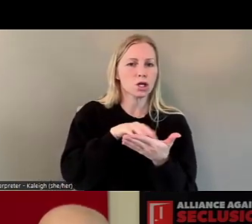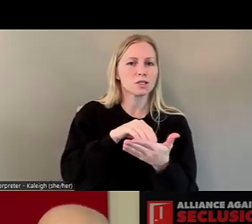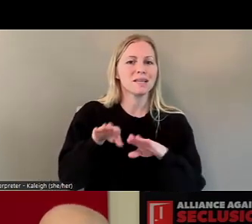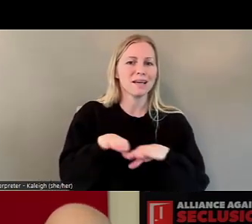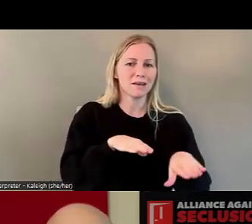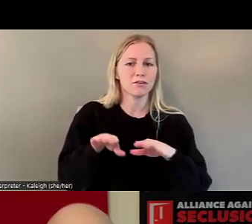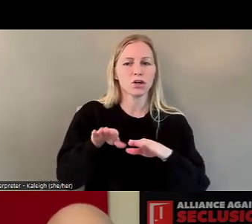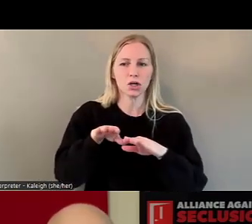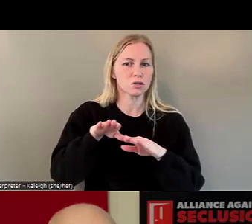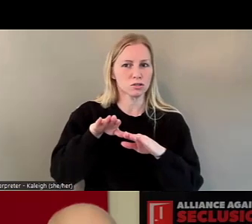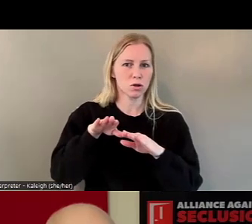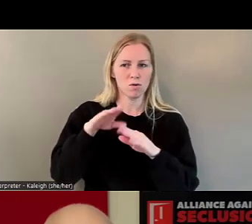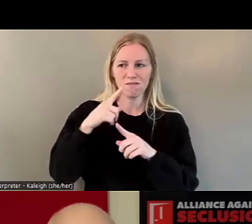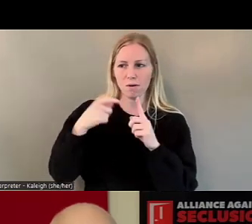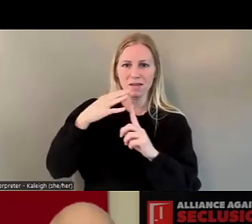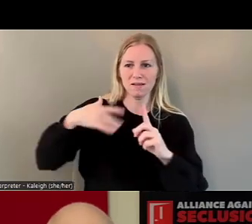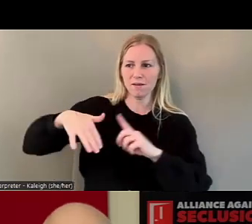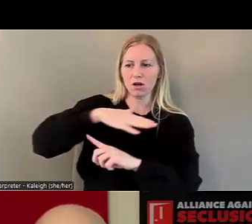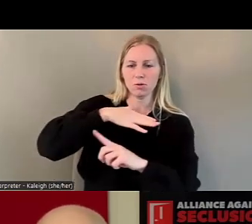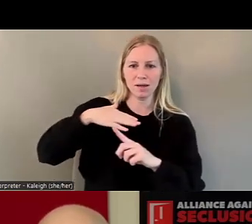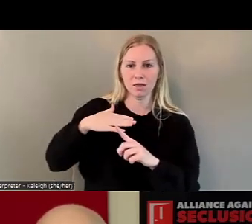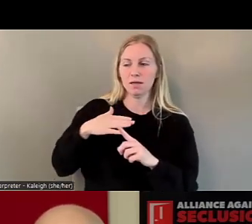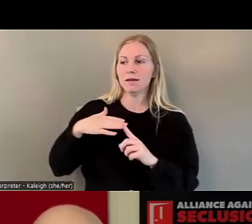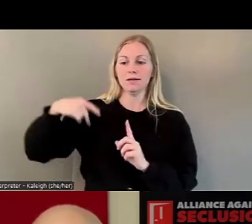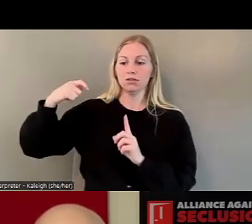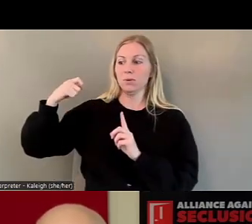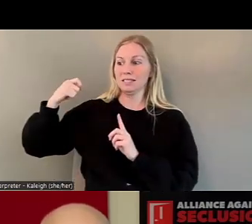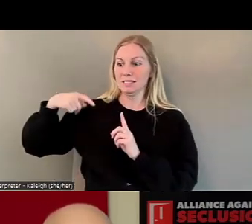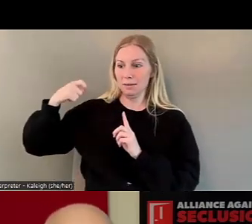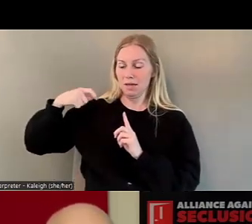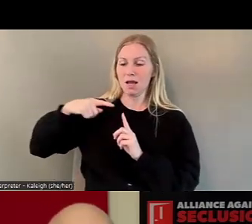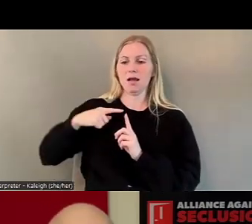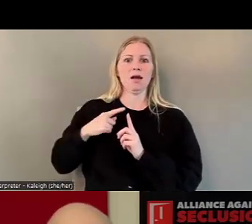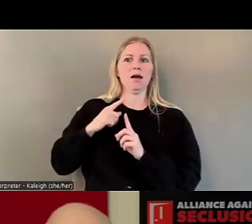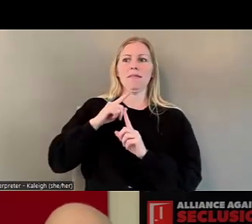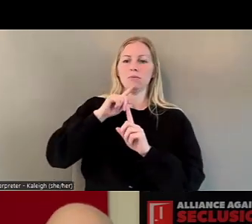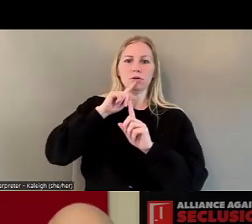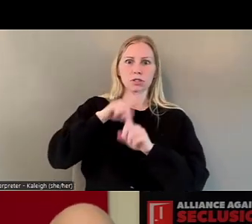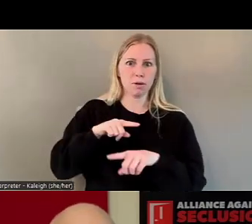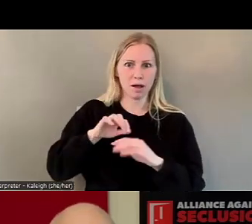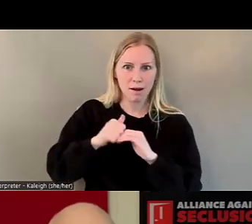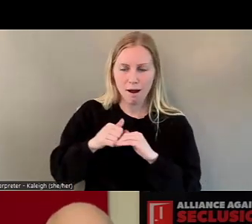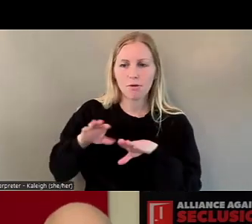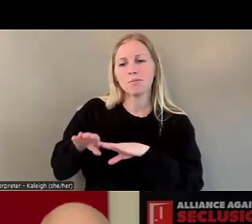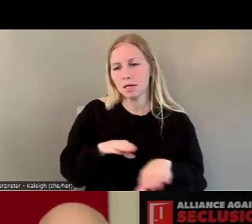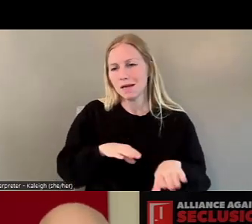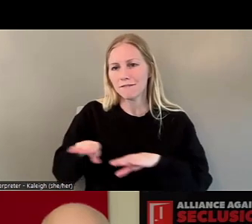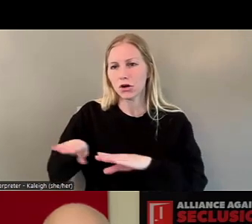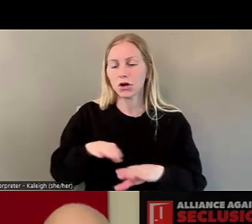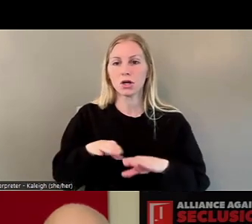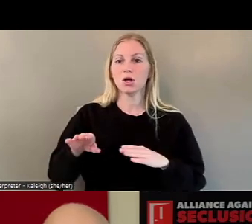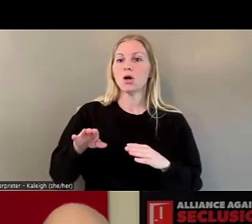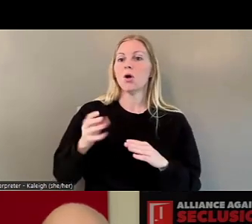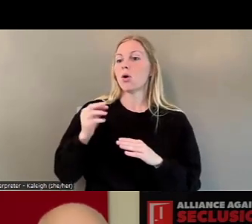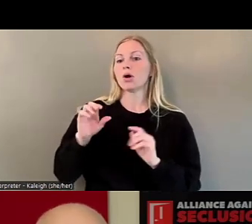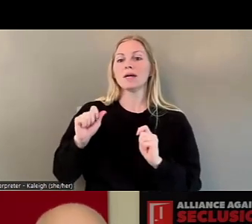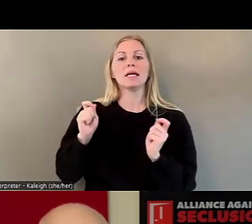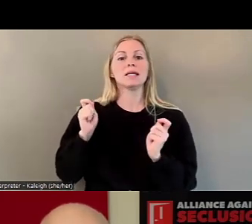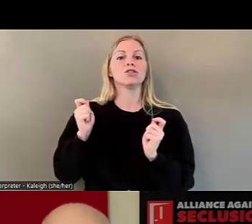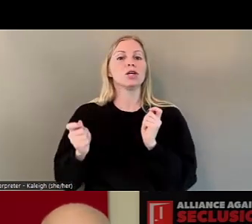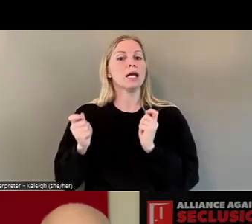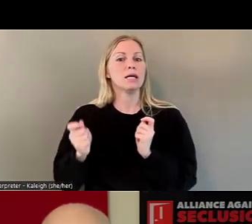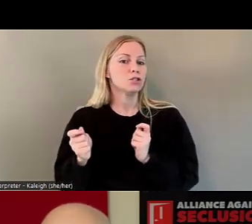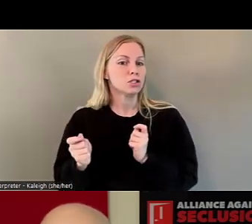kind of a response to stimuli. Kind of something happens and then we have a behavior, or we change it in some way